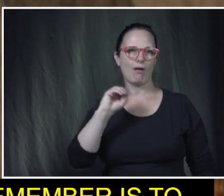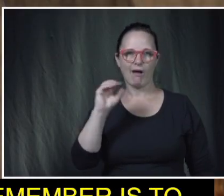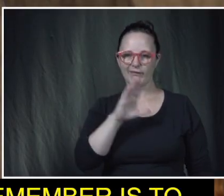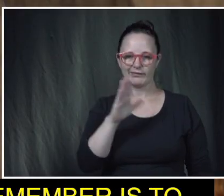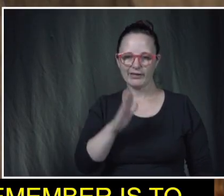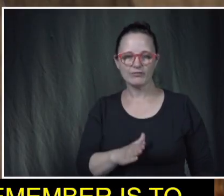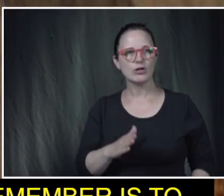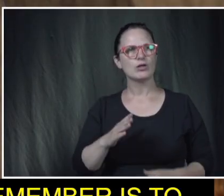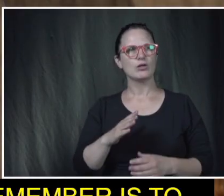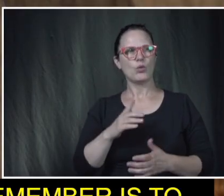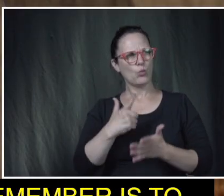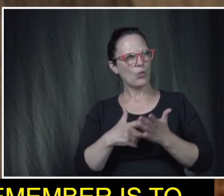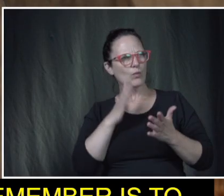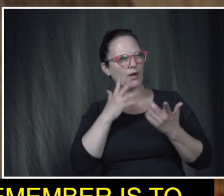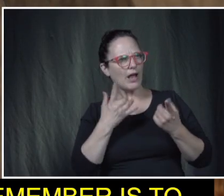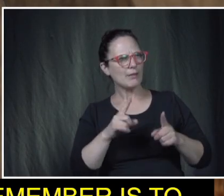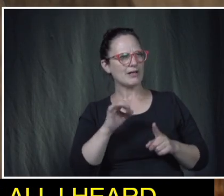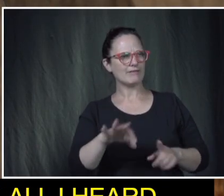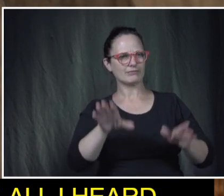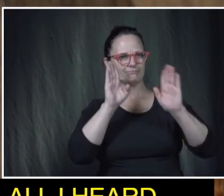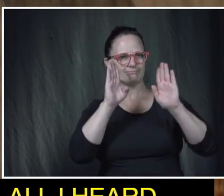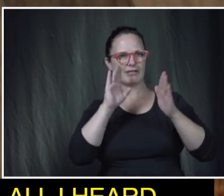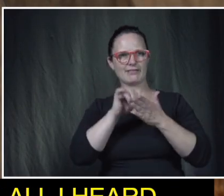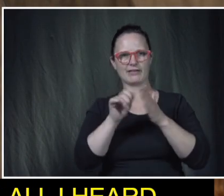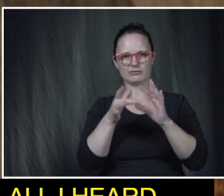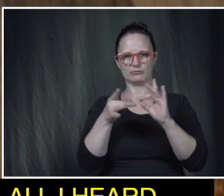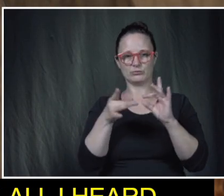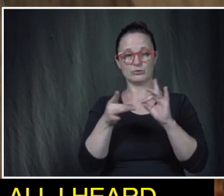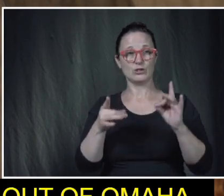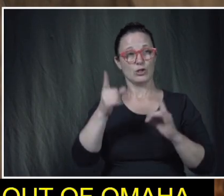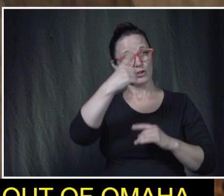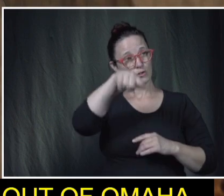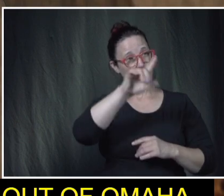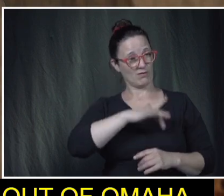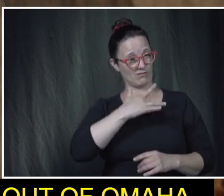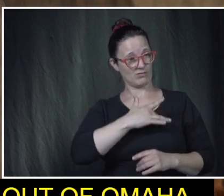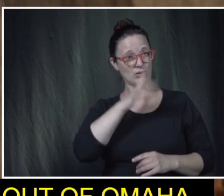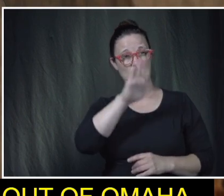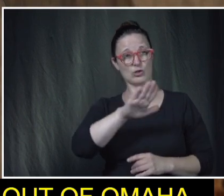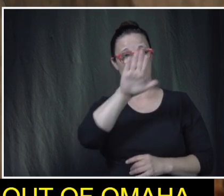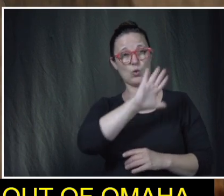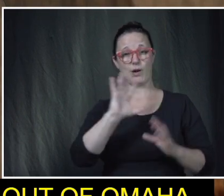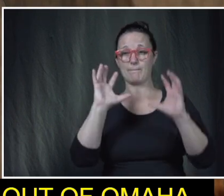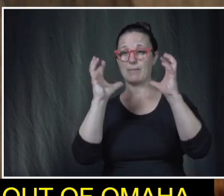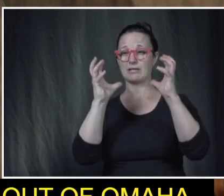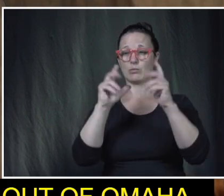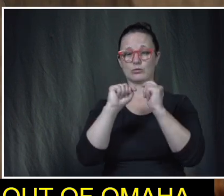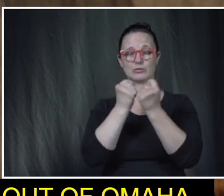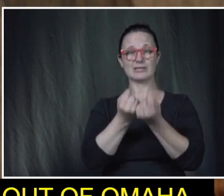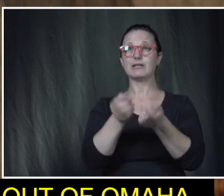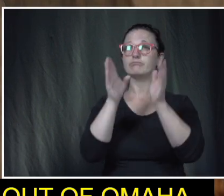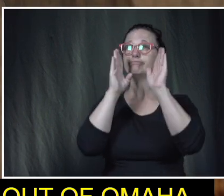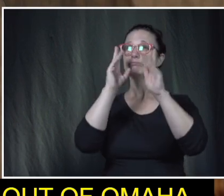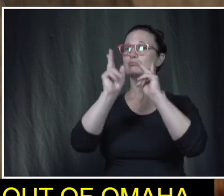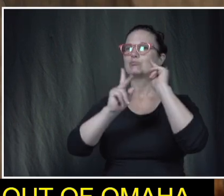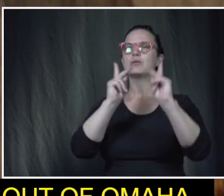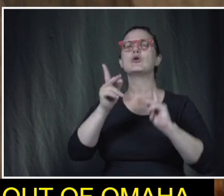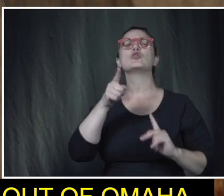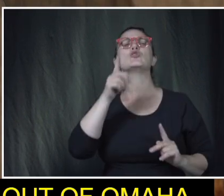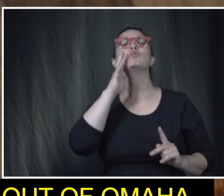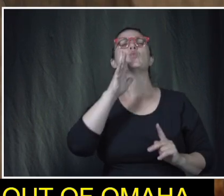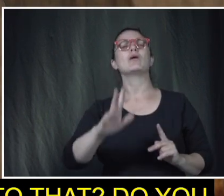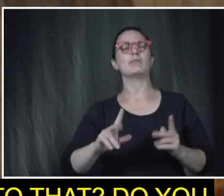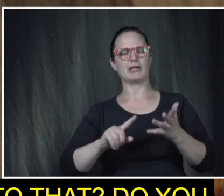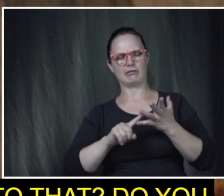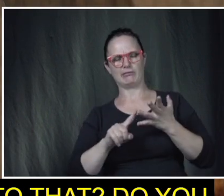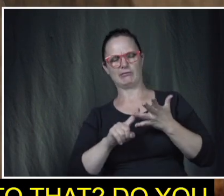I be if I listened to that? Do you think your basketball team listened to people who said they would finish second to last in